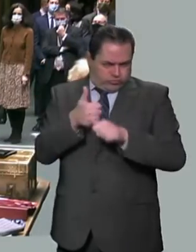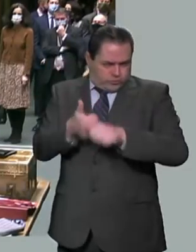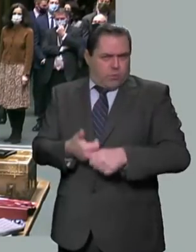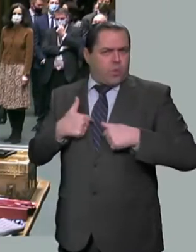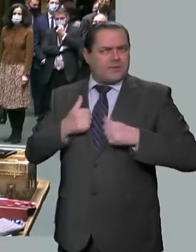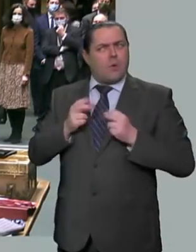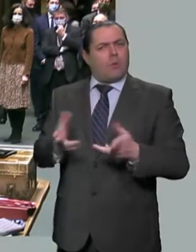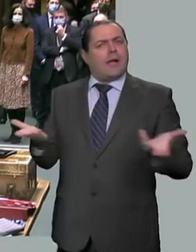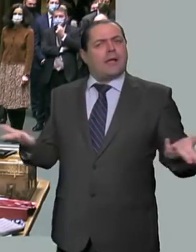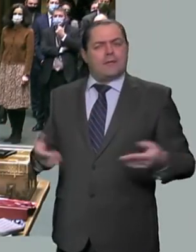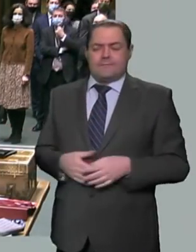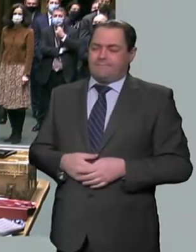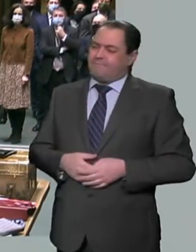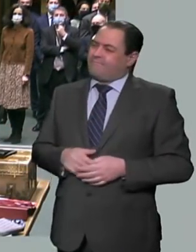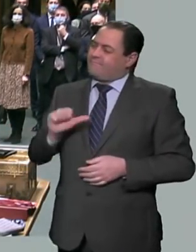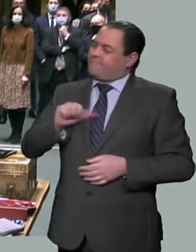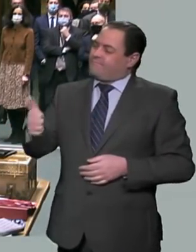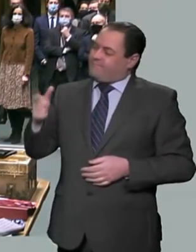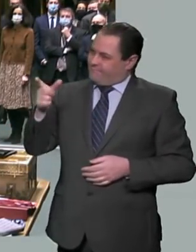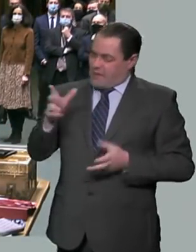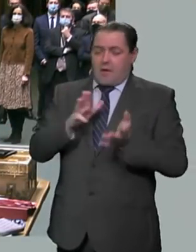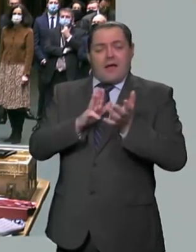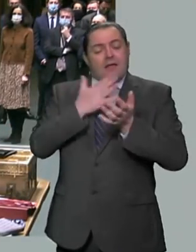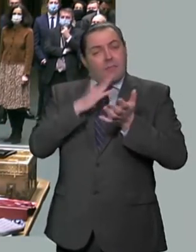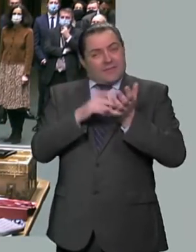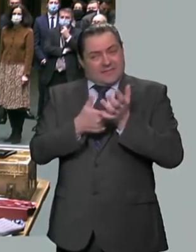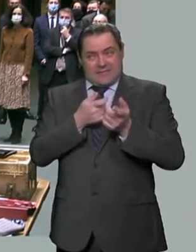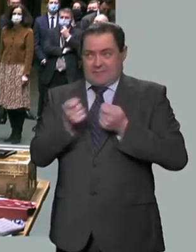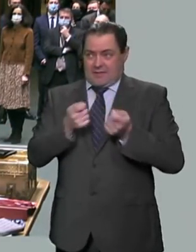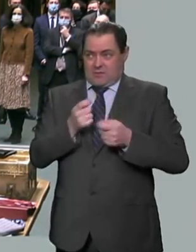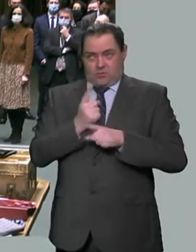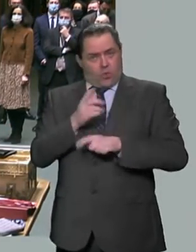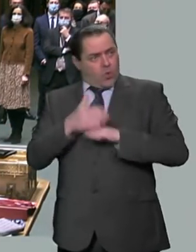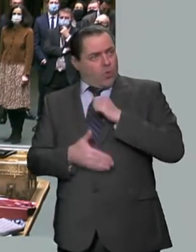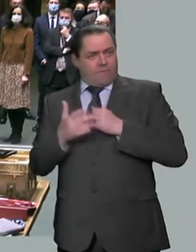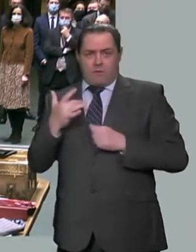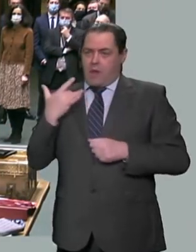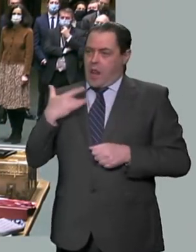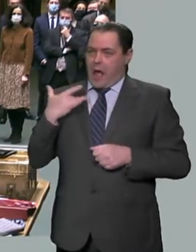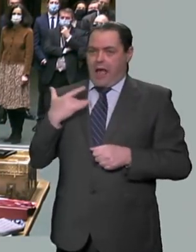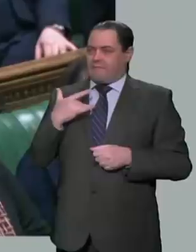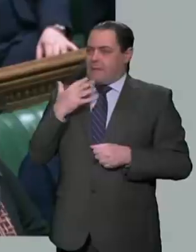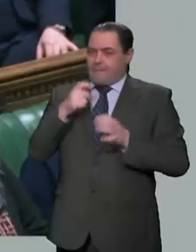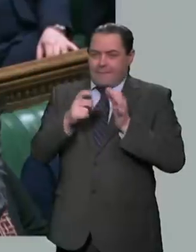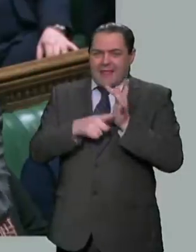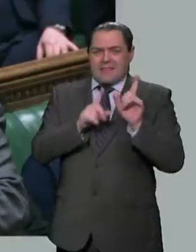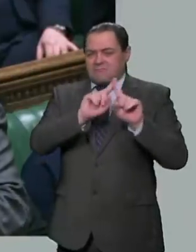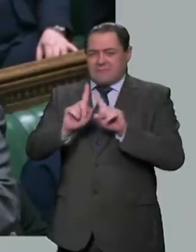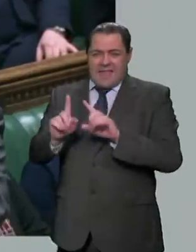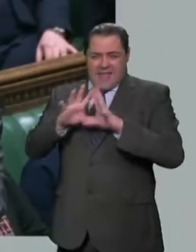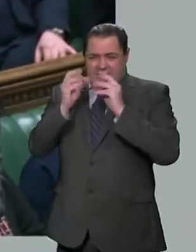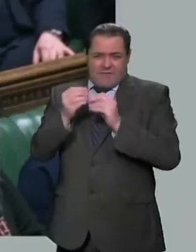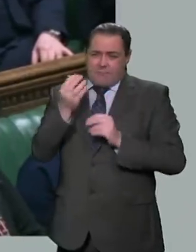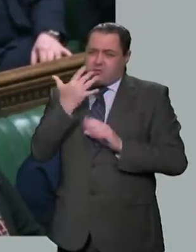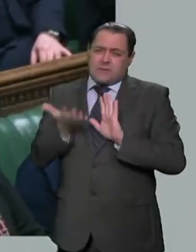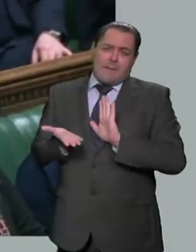Ian Blackford. My goodness, Mr. Speaker, we're talking about a Tory cost of living crisis. So much for a new year, a no start,